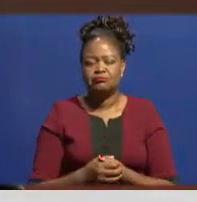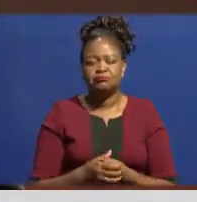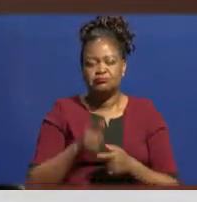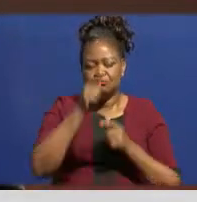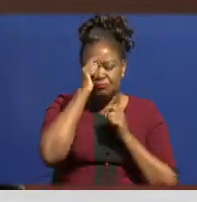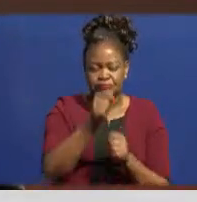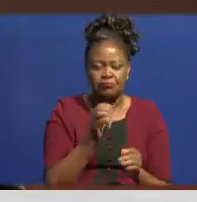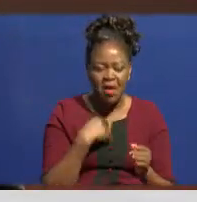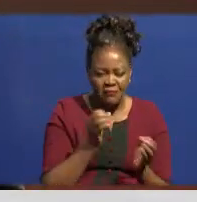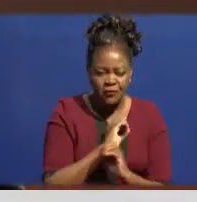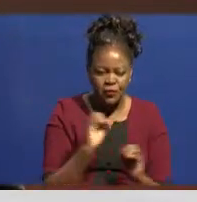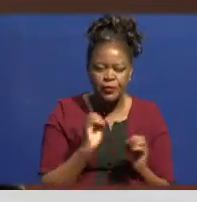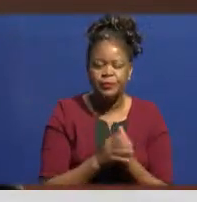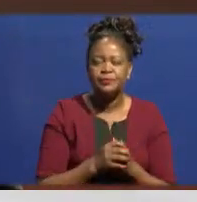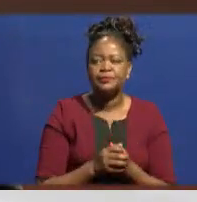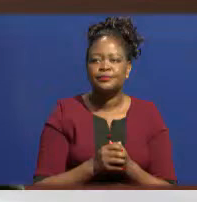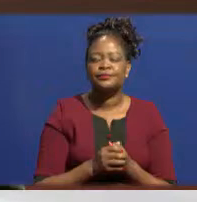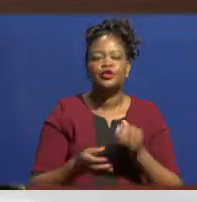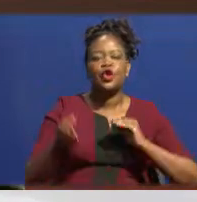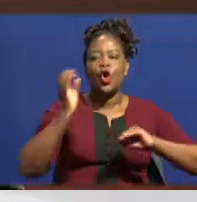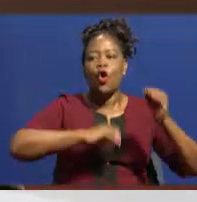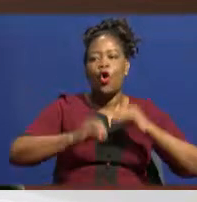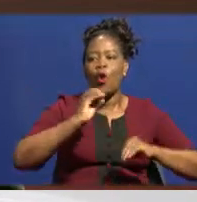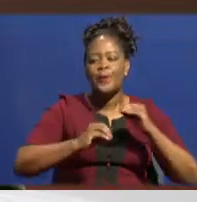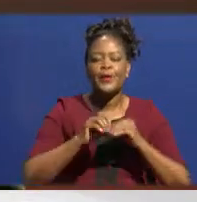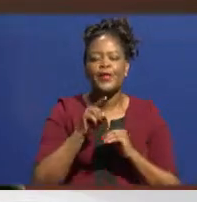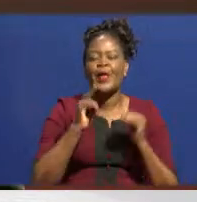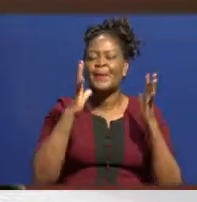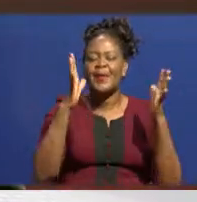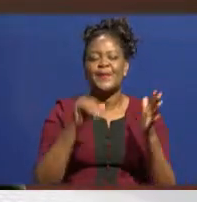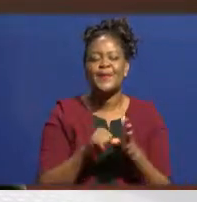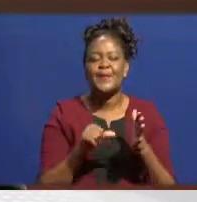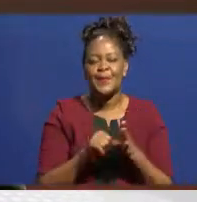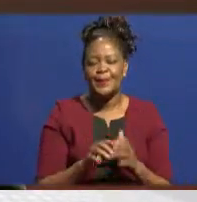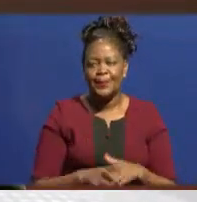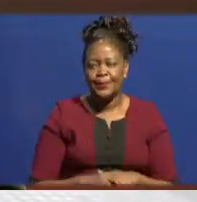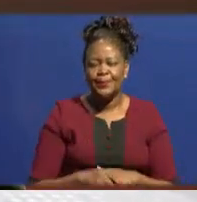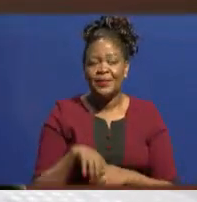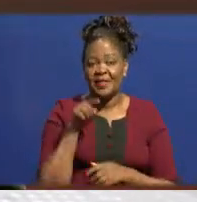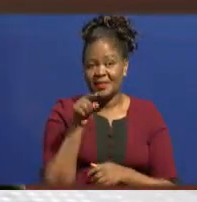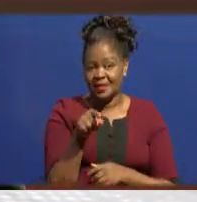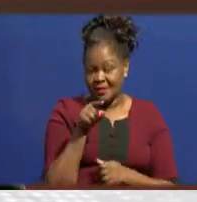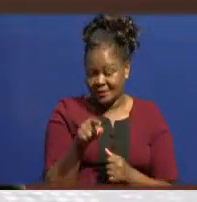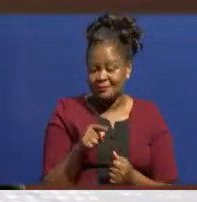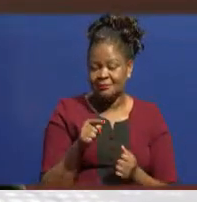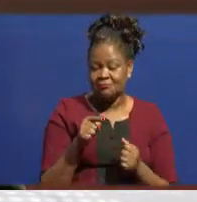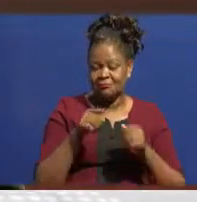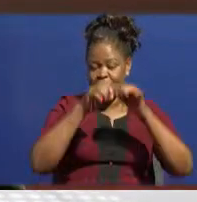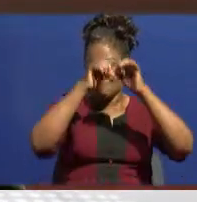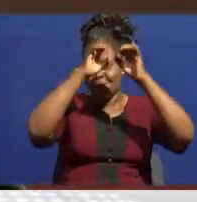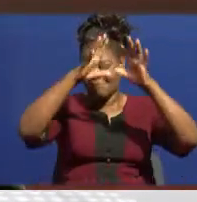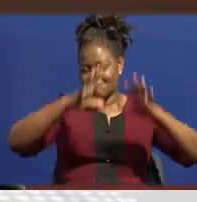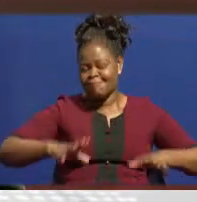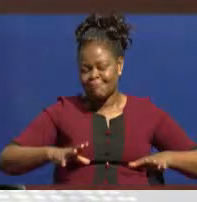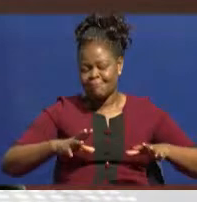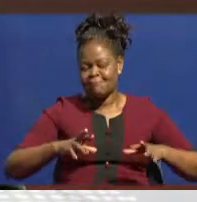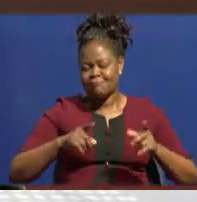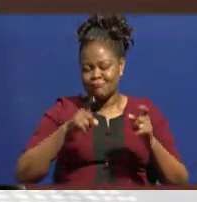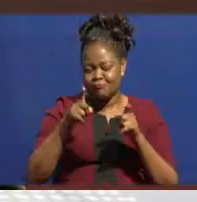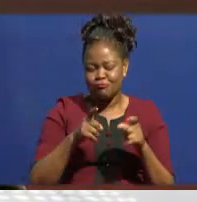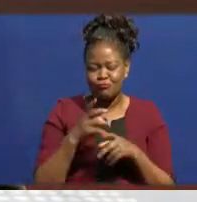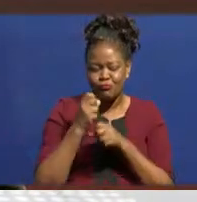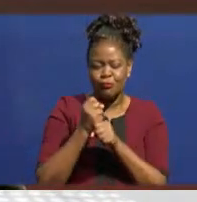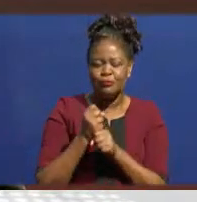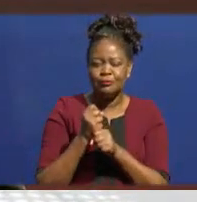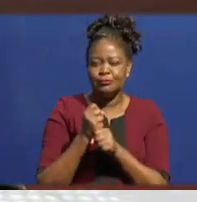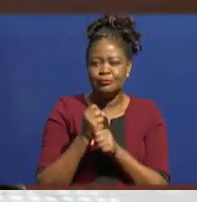dignity. And corruption is the big issue. This trickles down into our regulatory bodies.